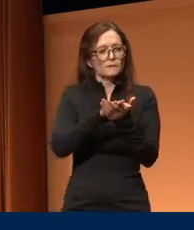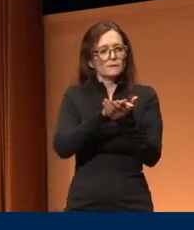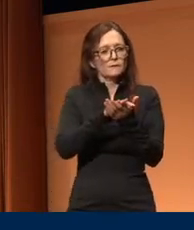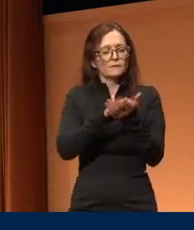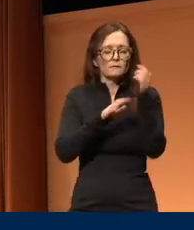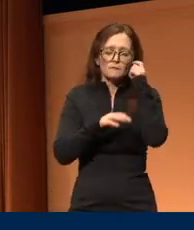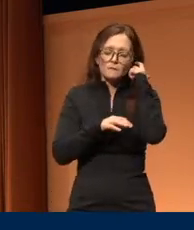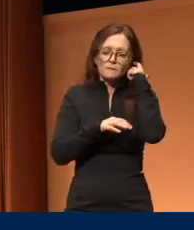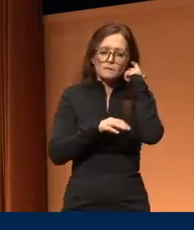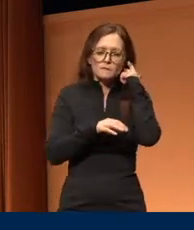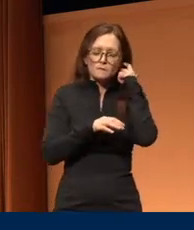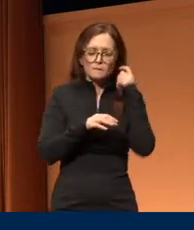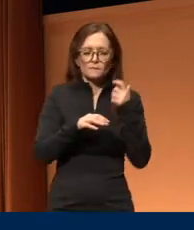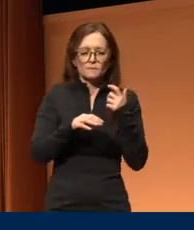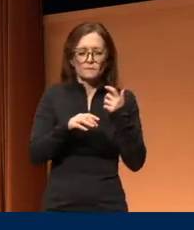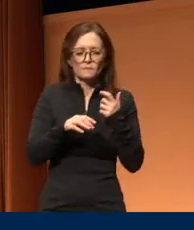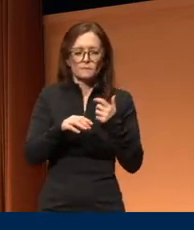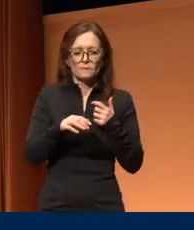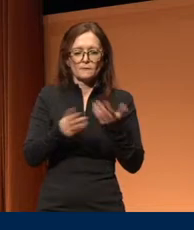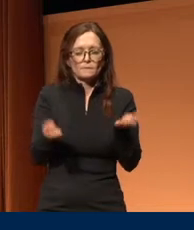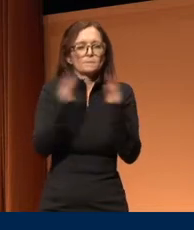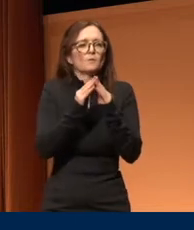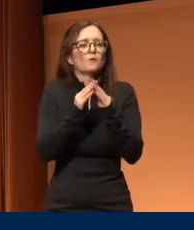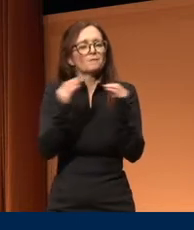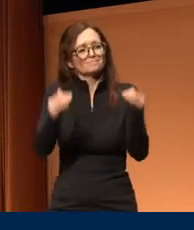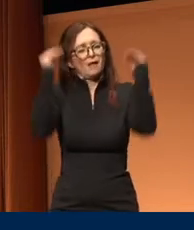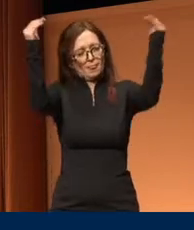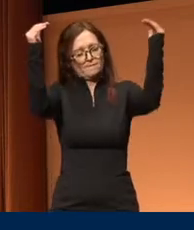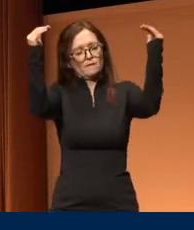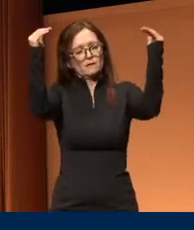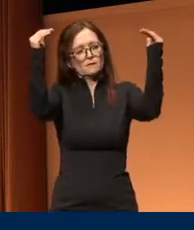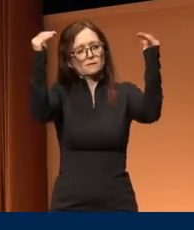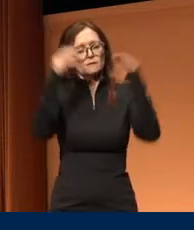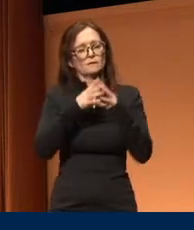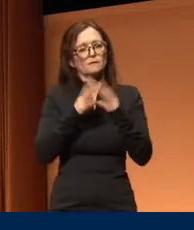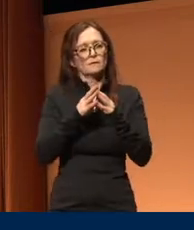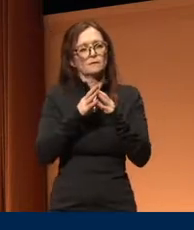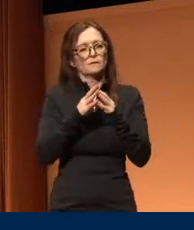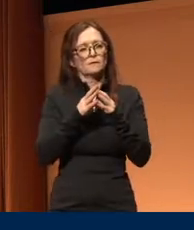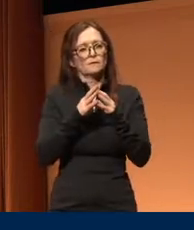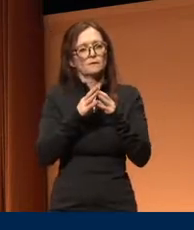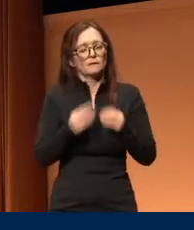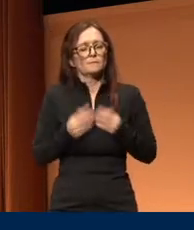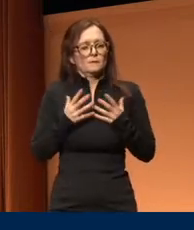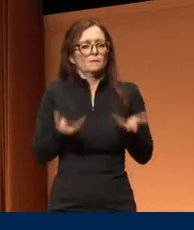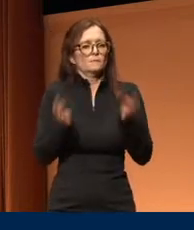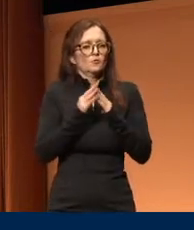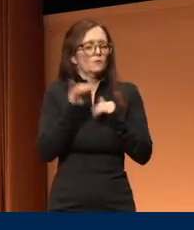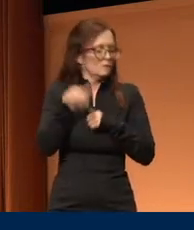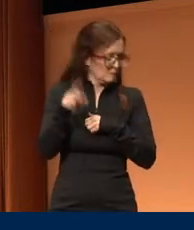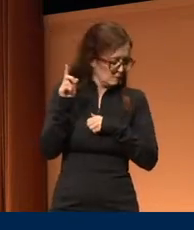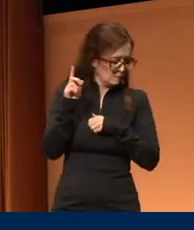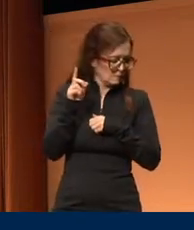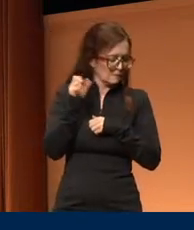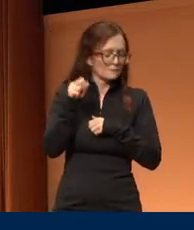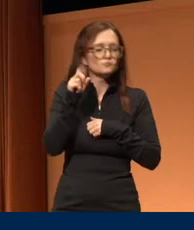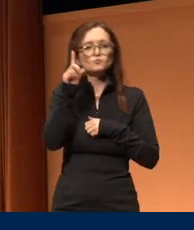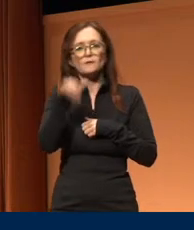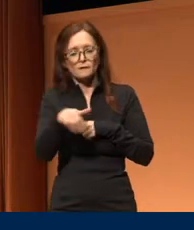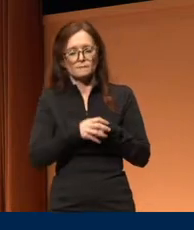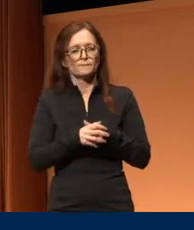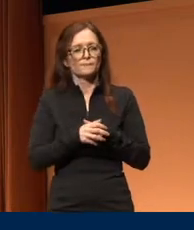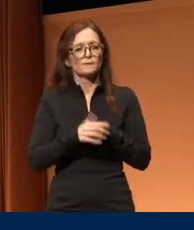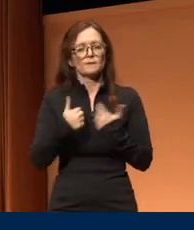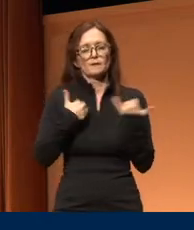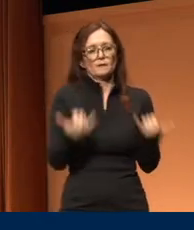more as practical reason or more elevated, impartial and dispassionate form of reason, can do that.